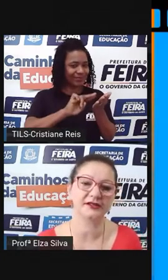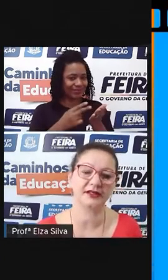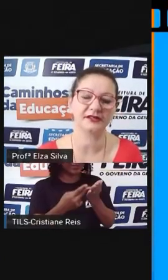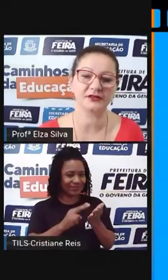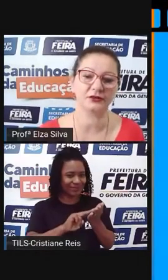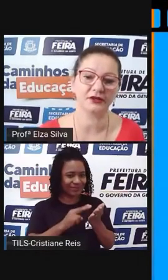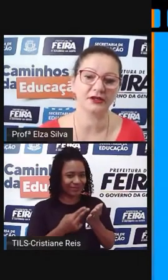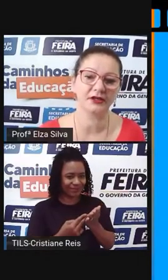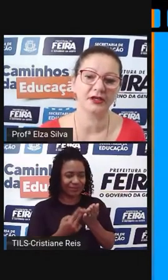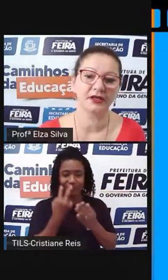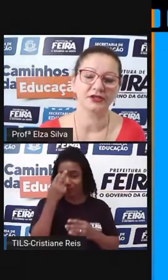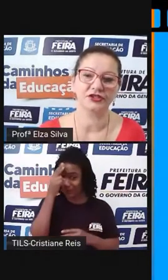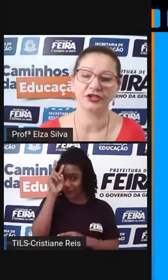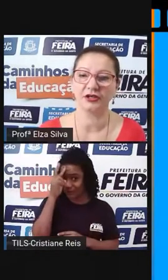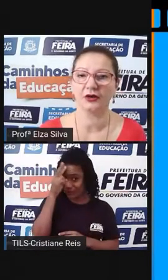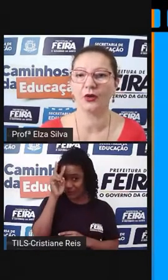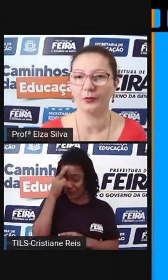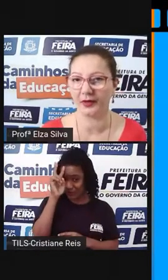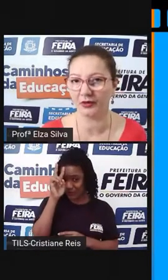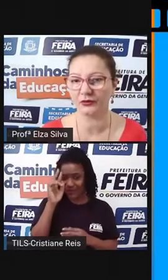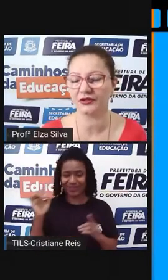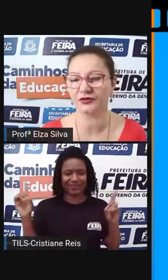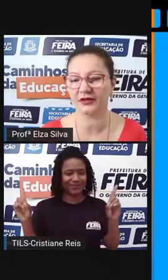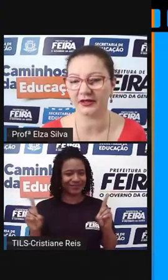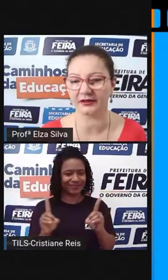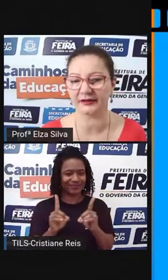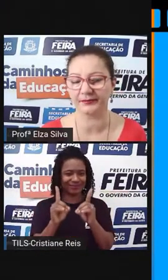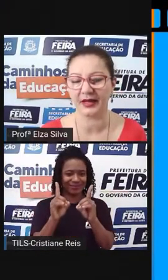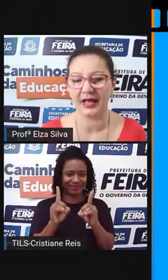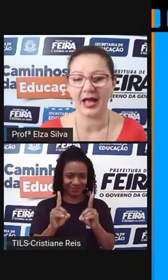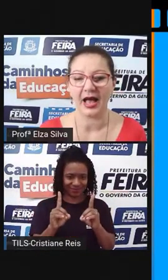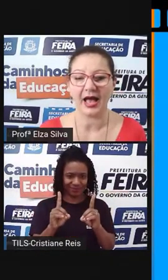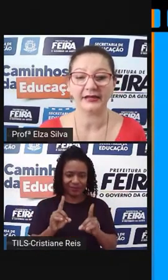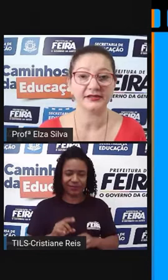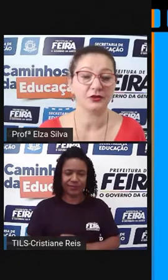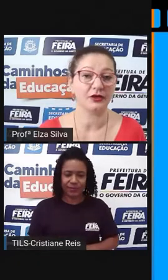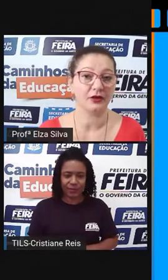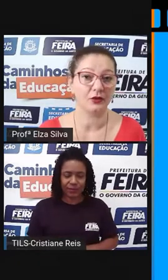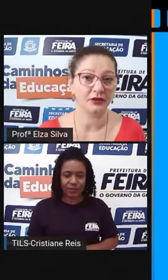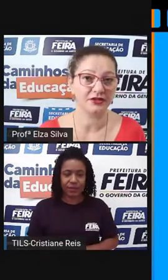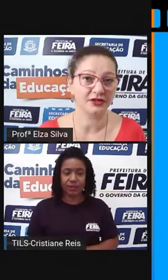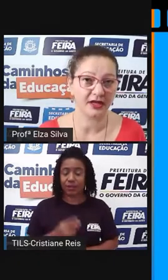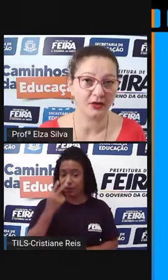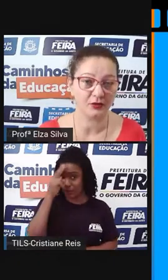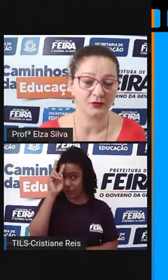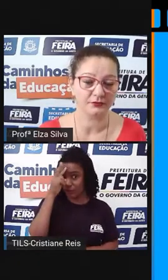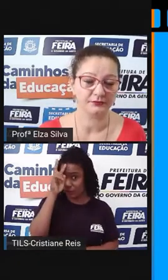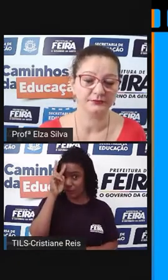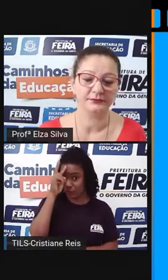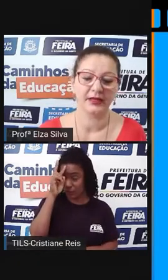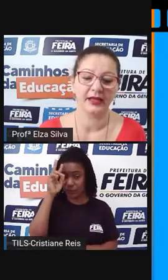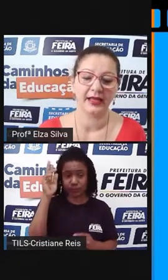Romeo and Juliet's A major story story